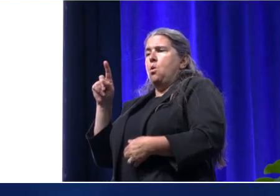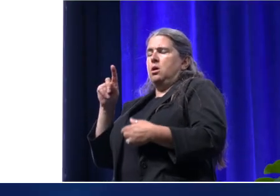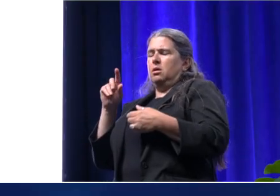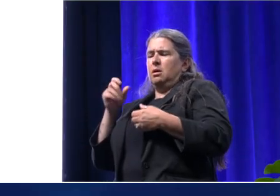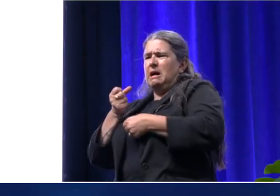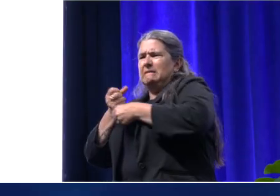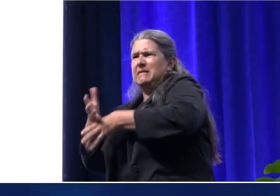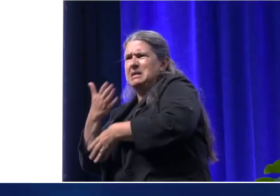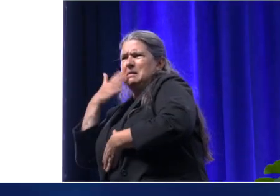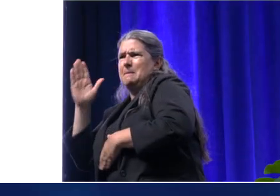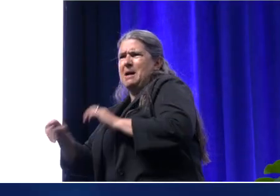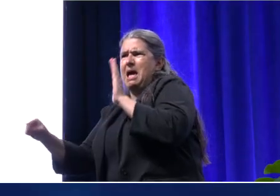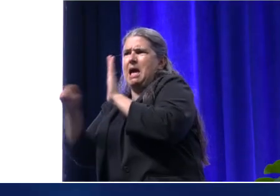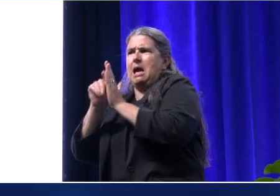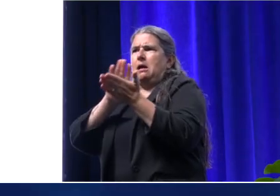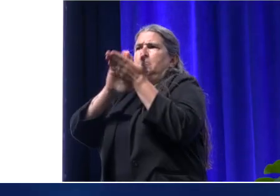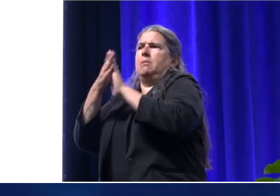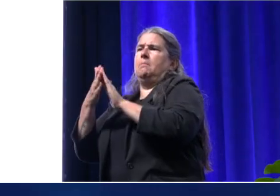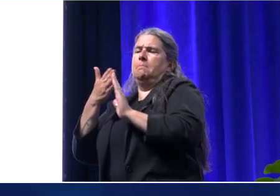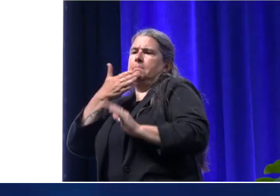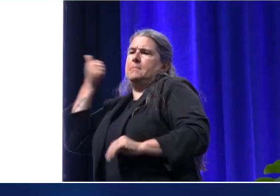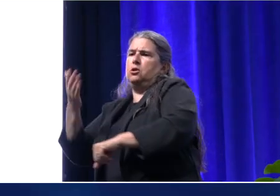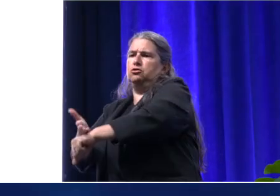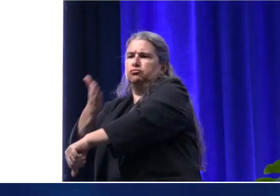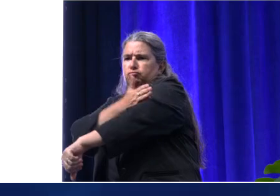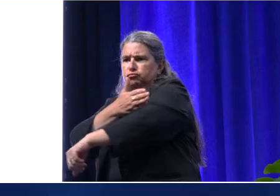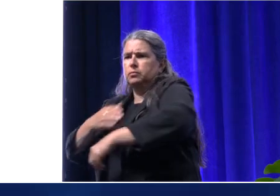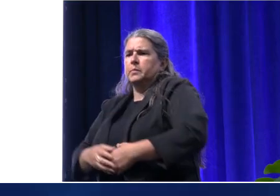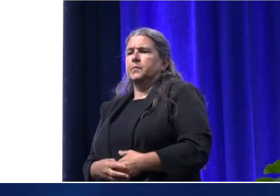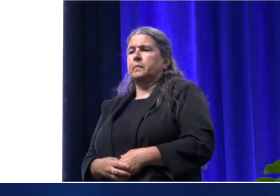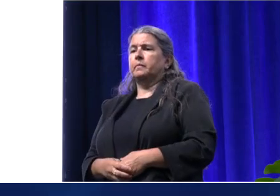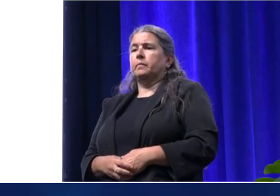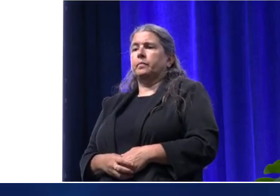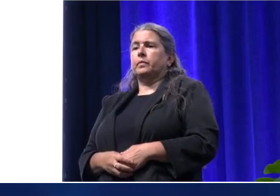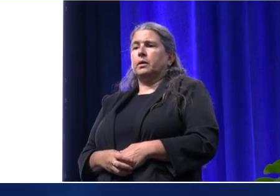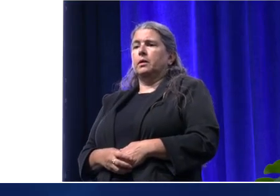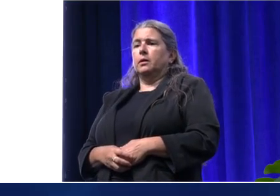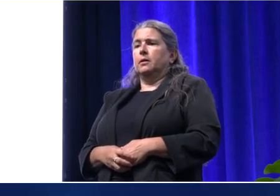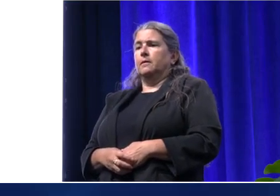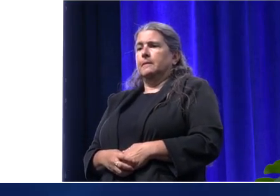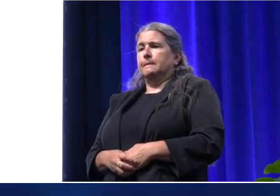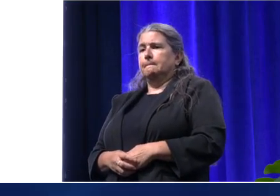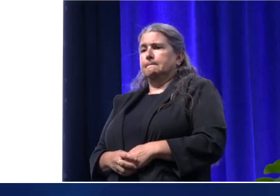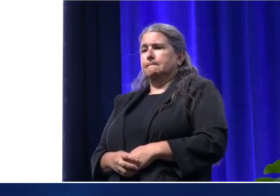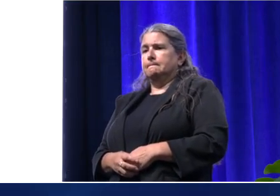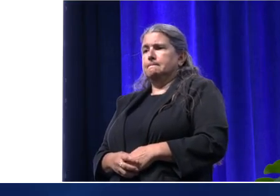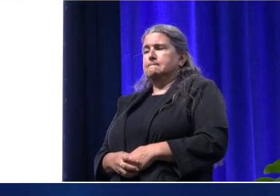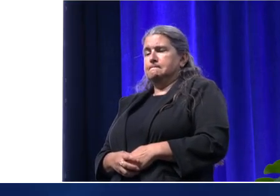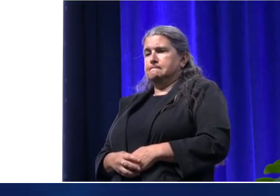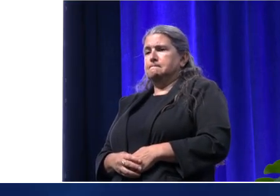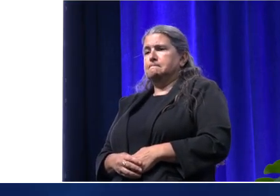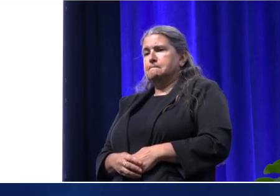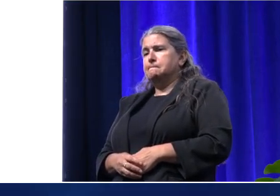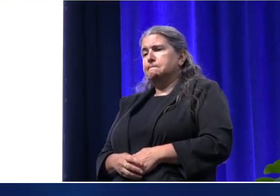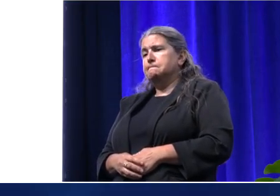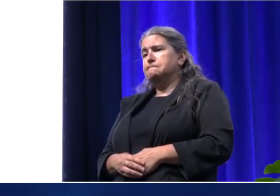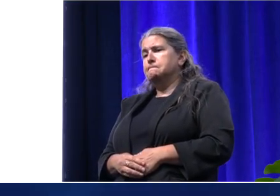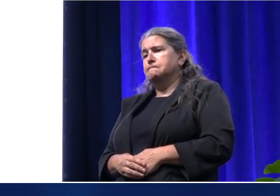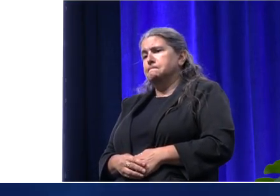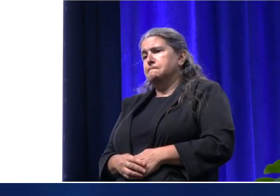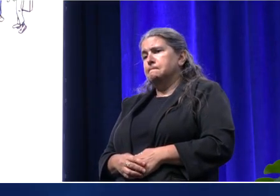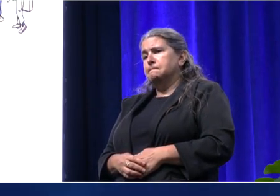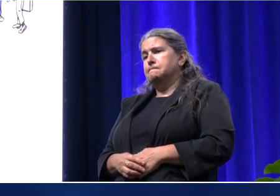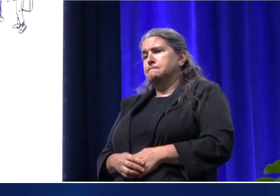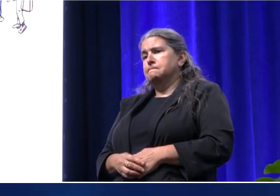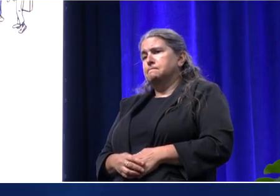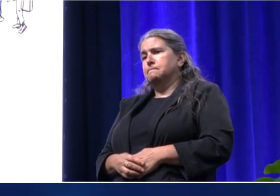two co-founders, Maya Doe Simpkins and Eliza Wheeler, who's also on the board of Maine Access Points. All right, and I do